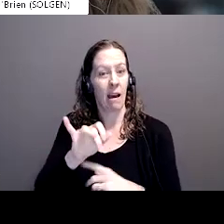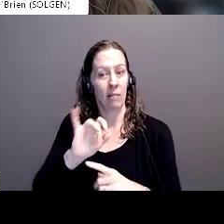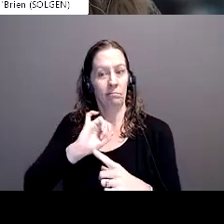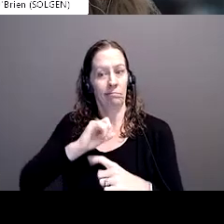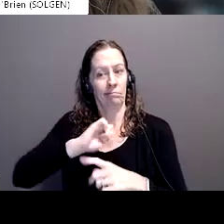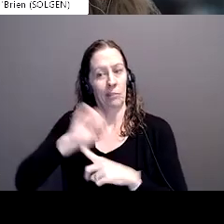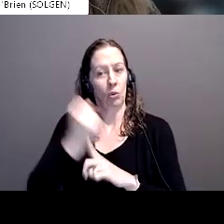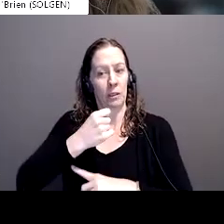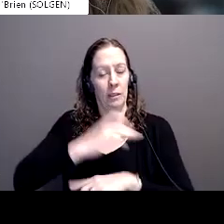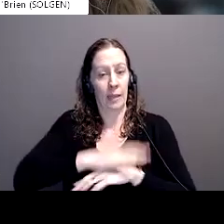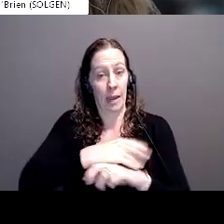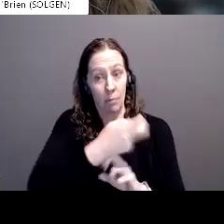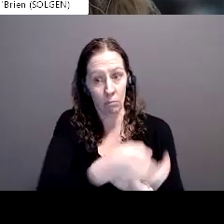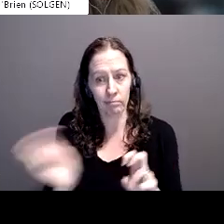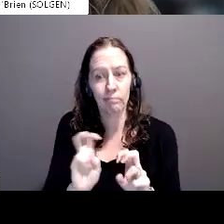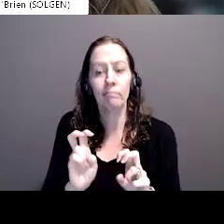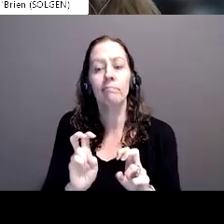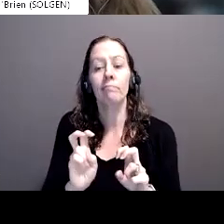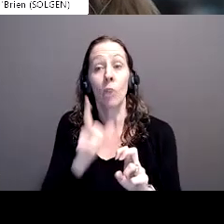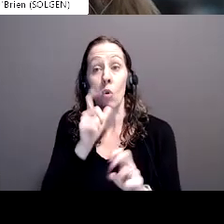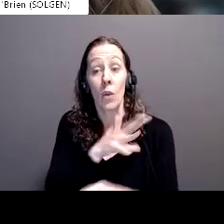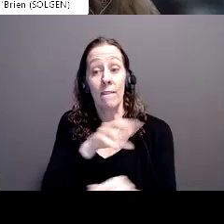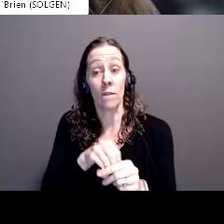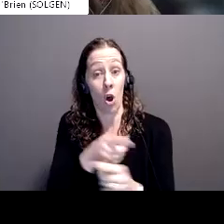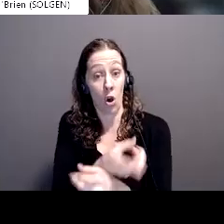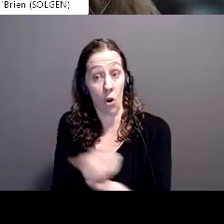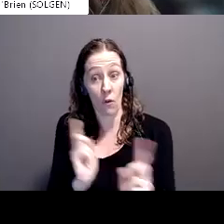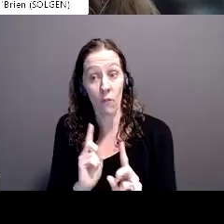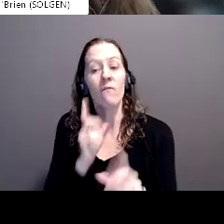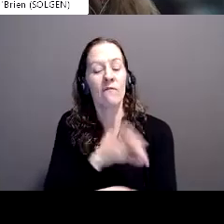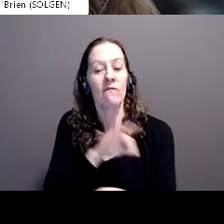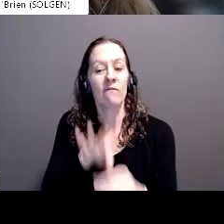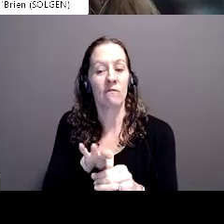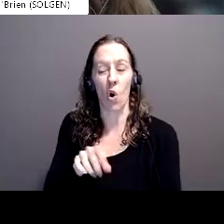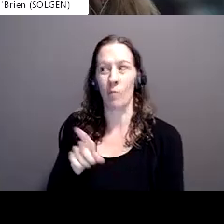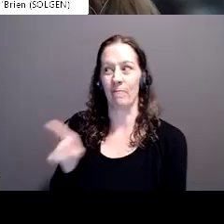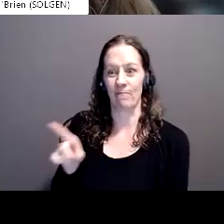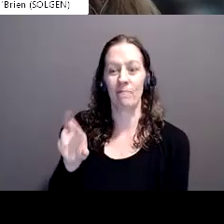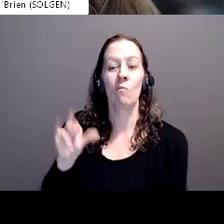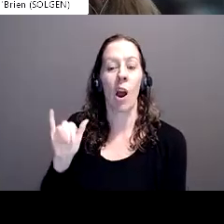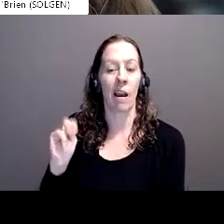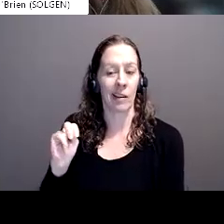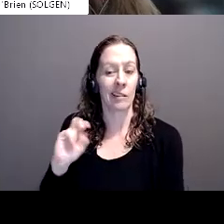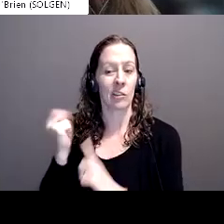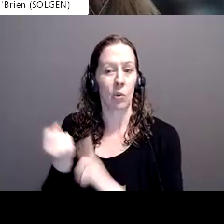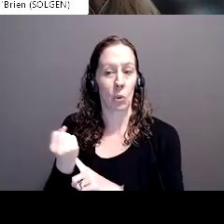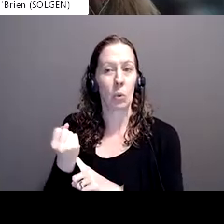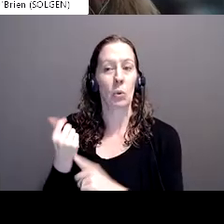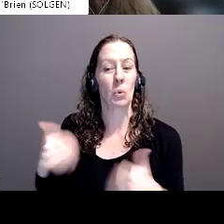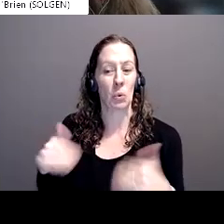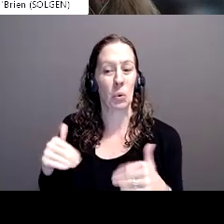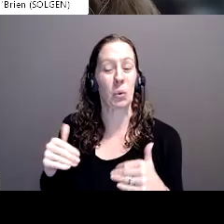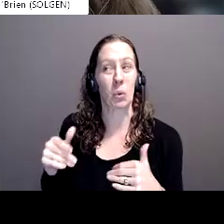was determined by a vote of the situation table members that the Ryan situation met the threshold for elevated